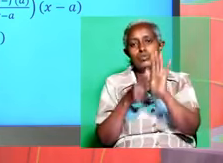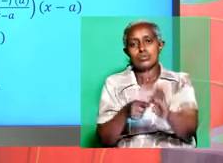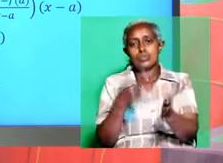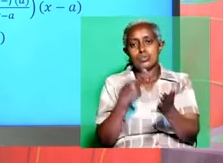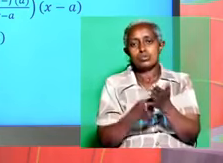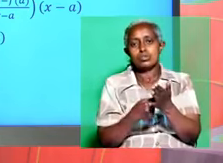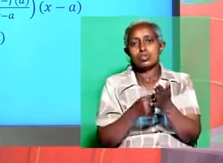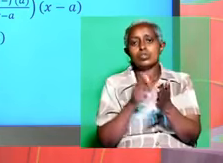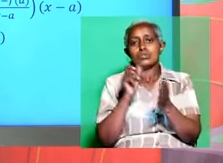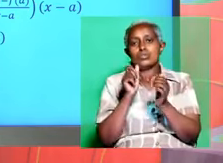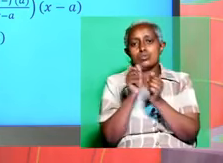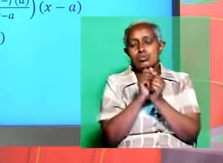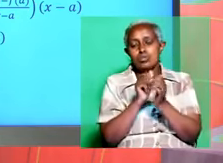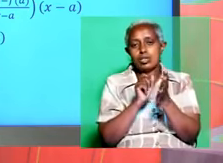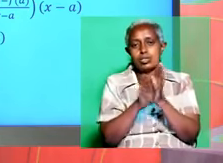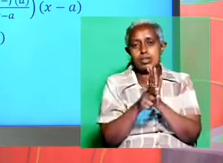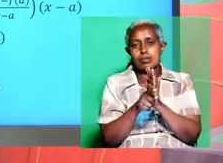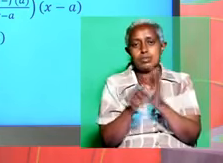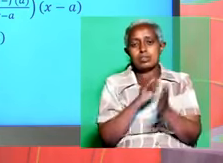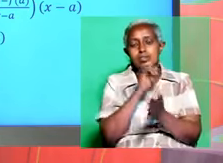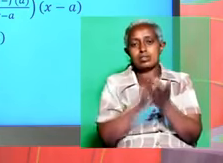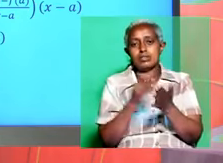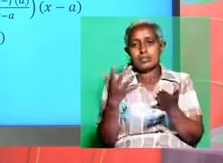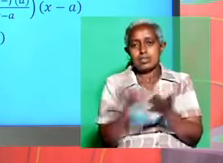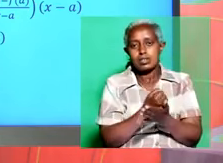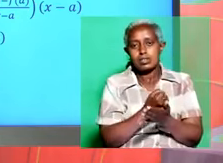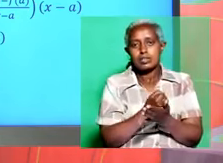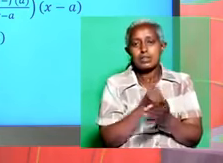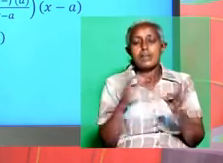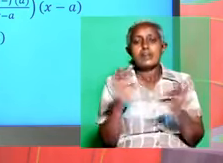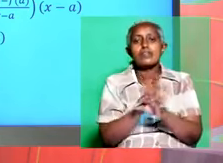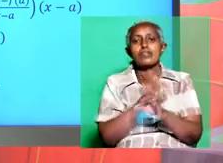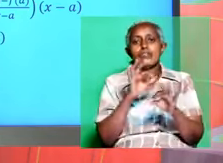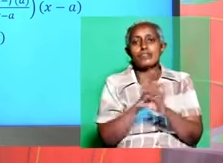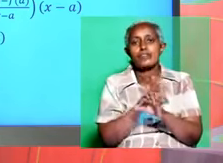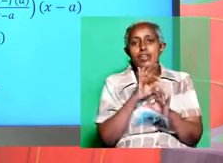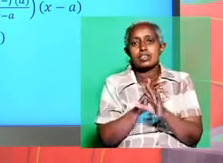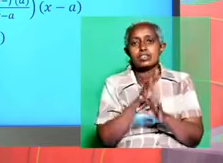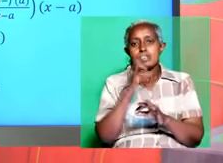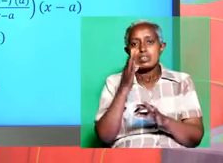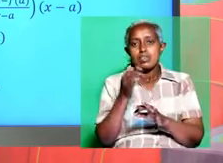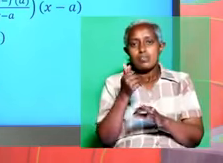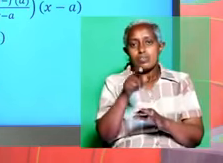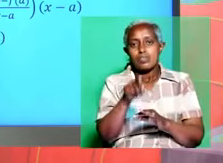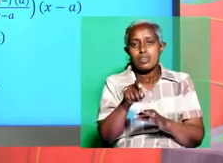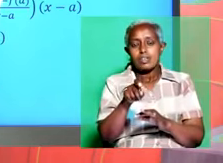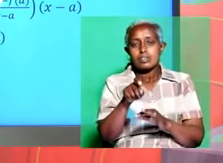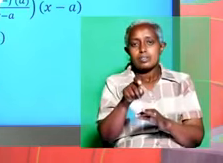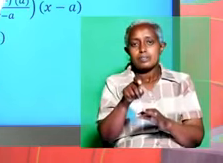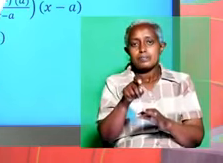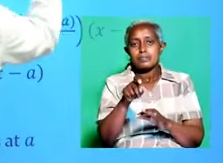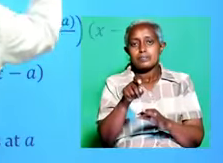this through example. If you take a function f of x